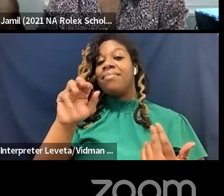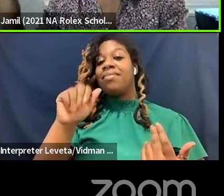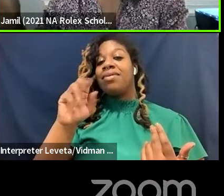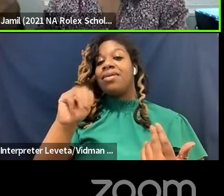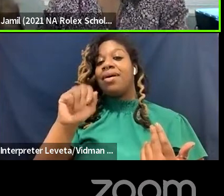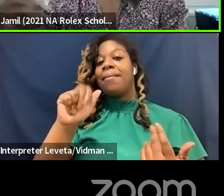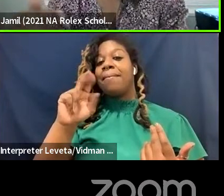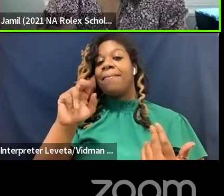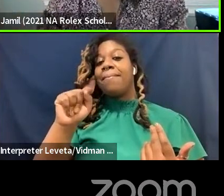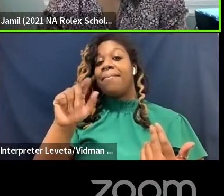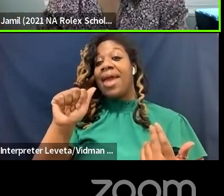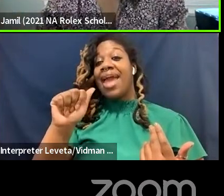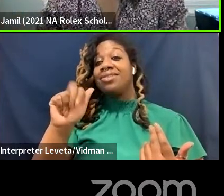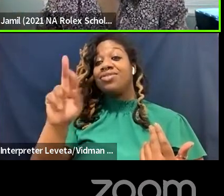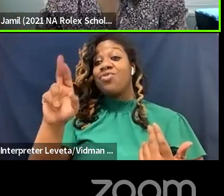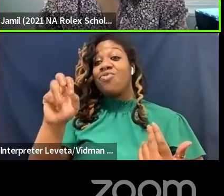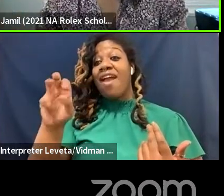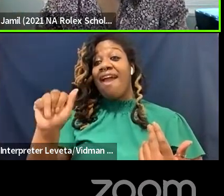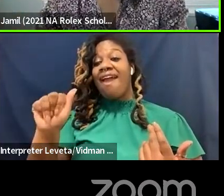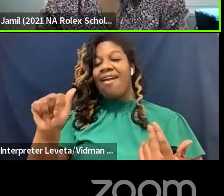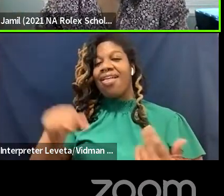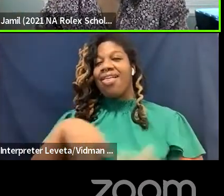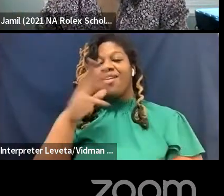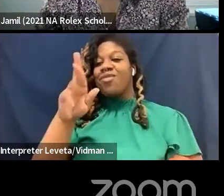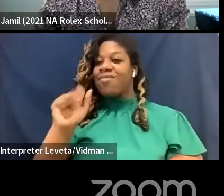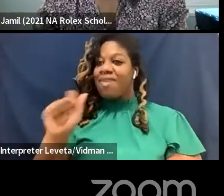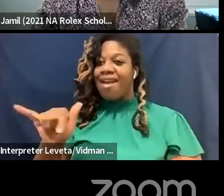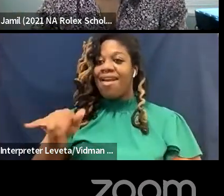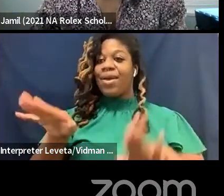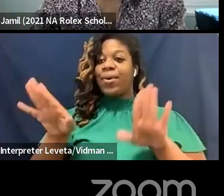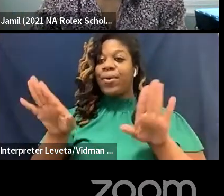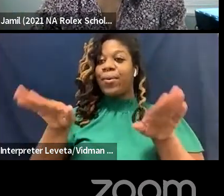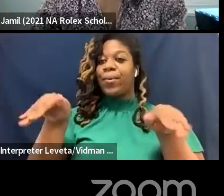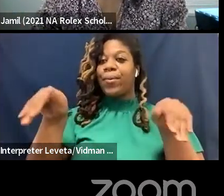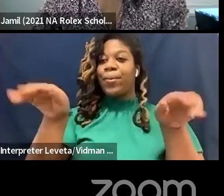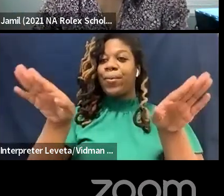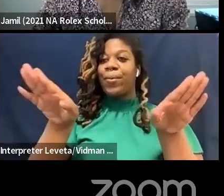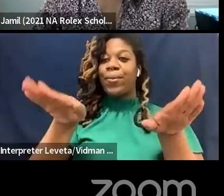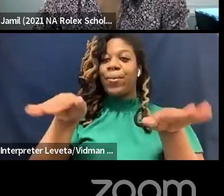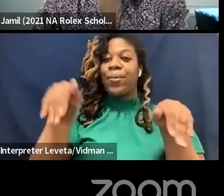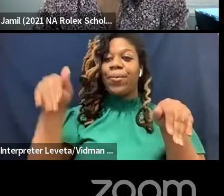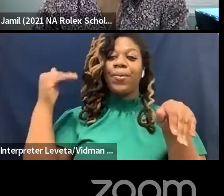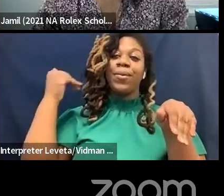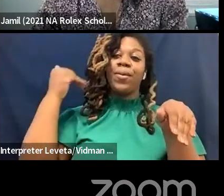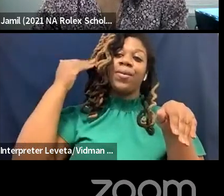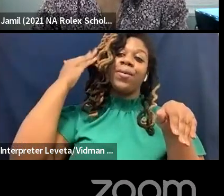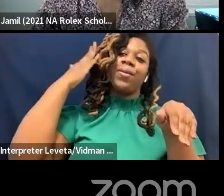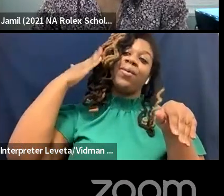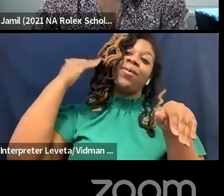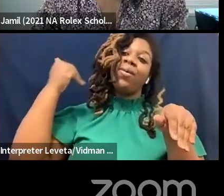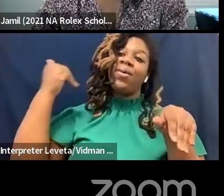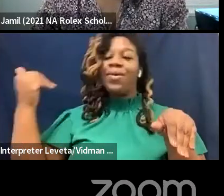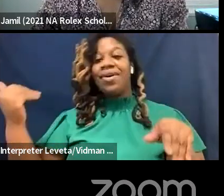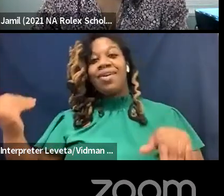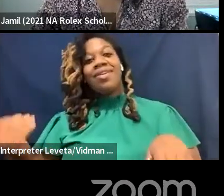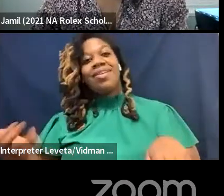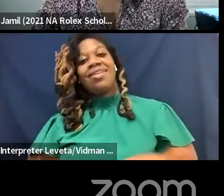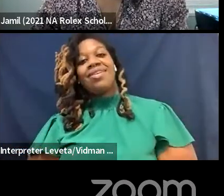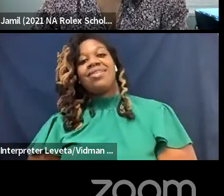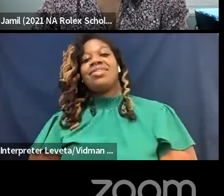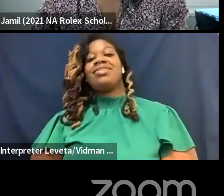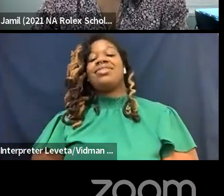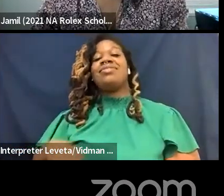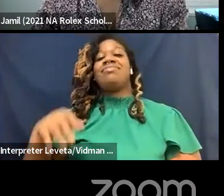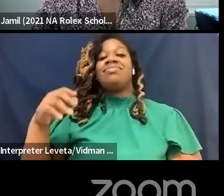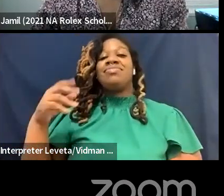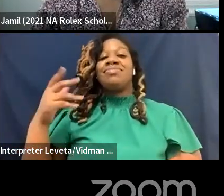With the wings? Or video, and I have memory in my heart, in my mind. That was awesome. So mantas are my friend. I was being called the manta whisperer on that trip